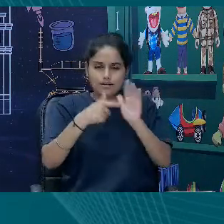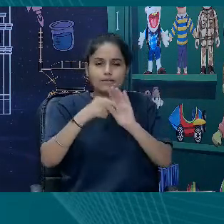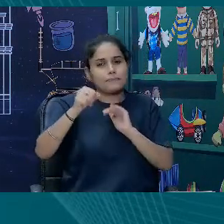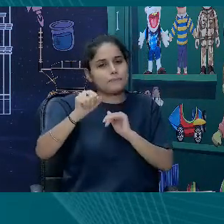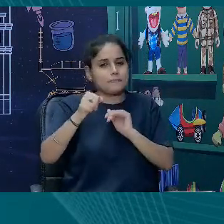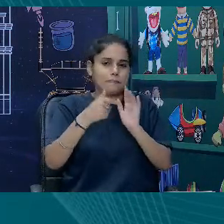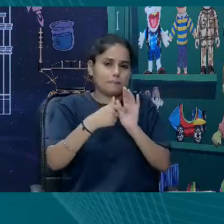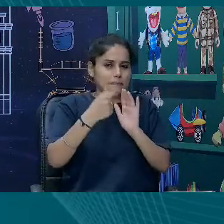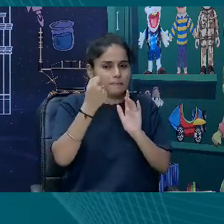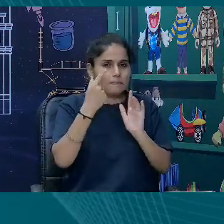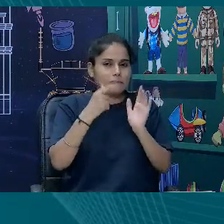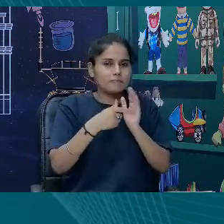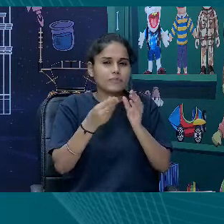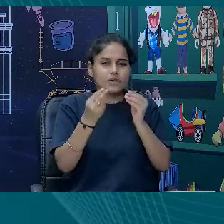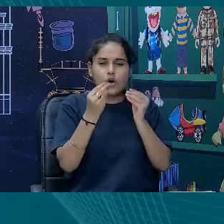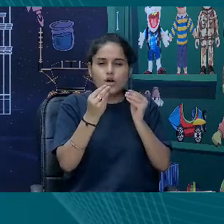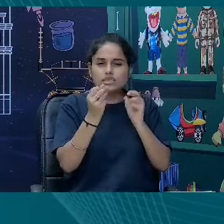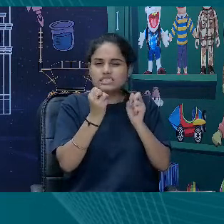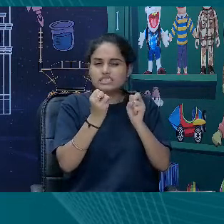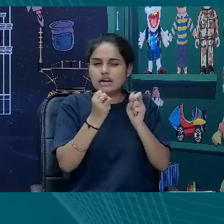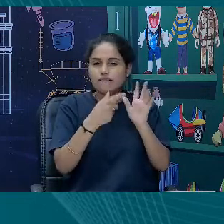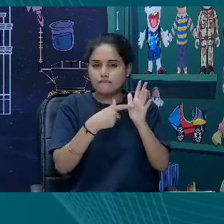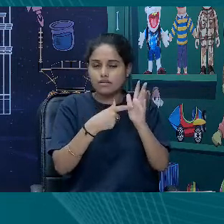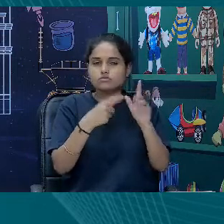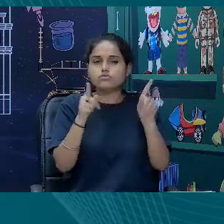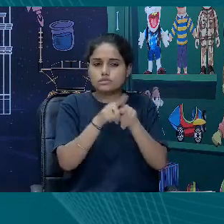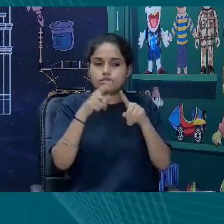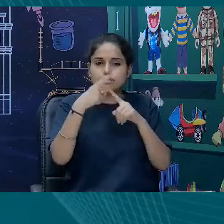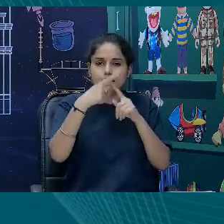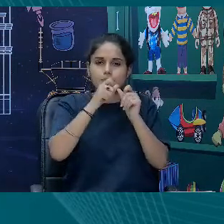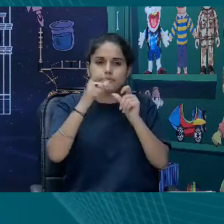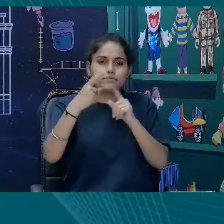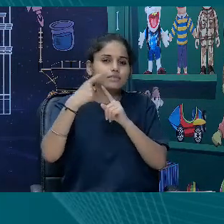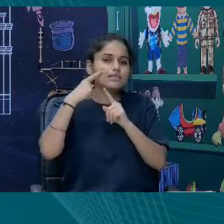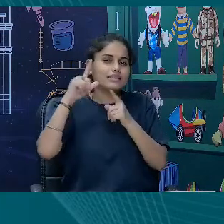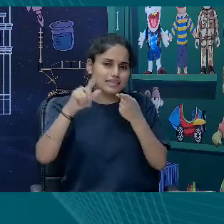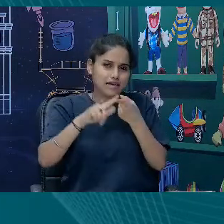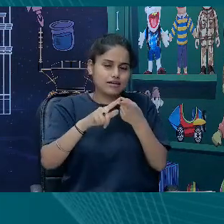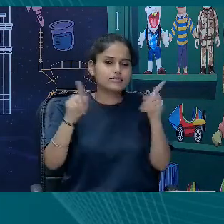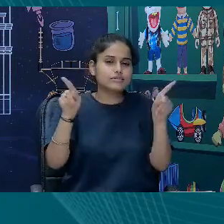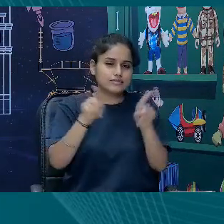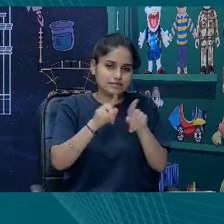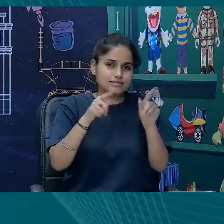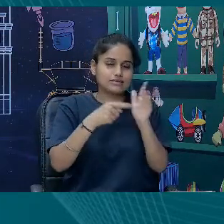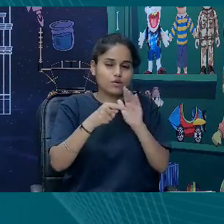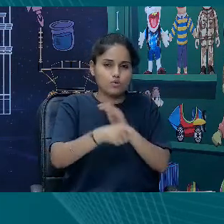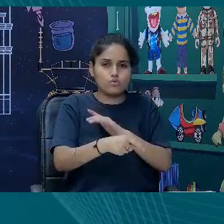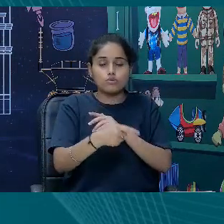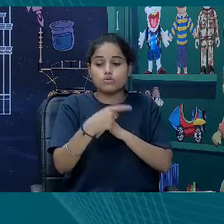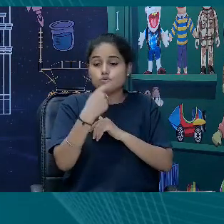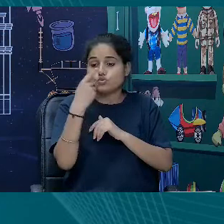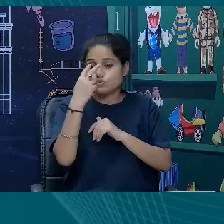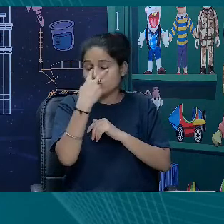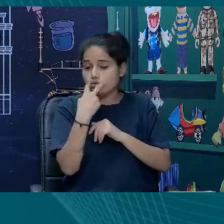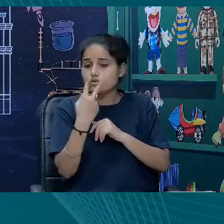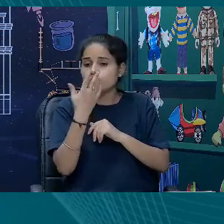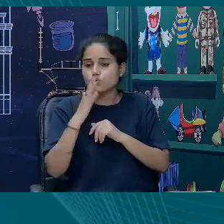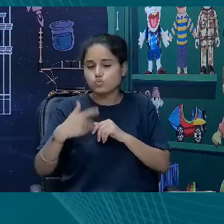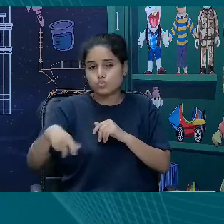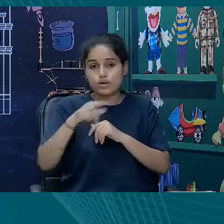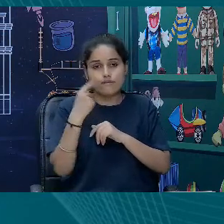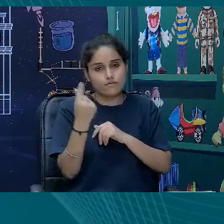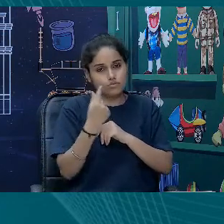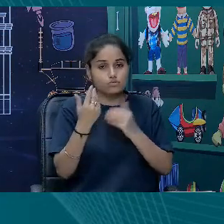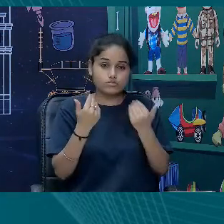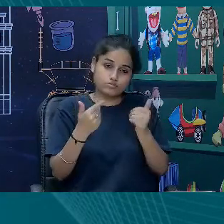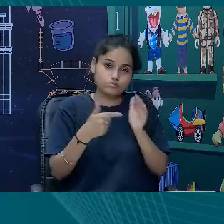and and little tactile it is, so it can be used with visual impaired. And what we